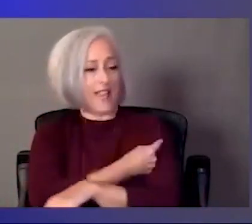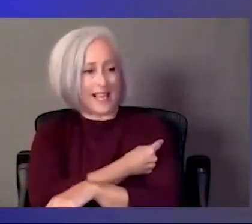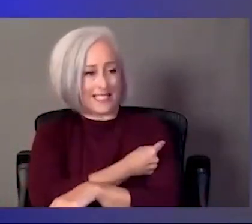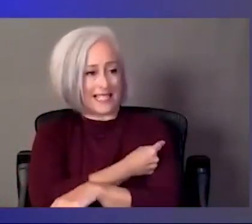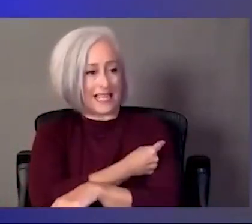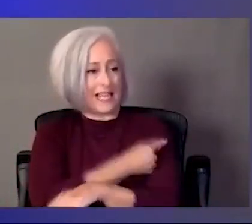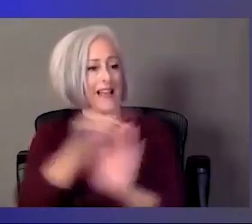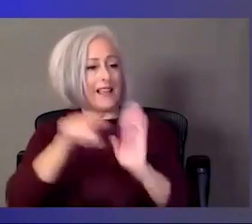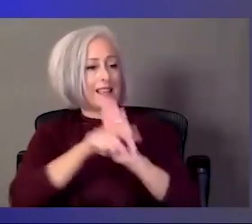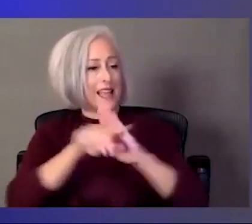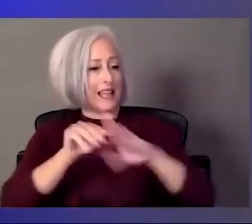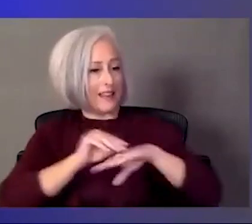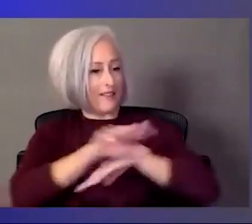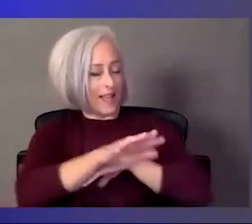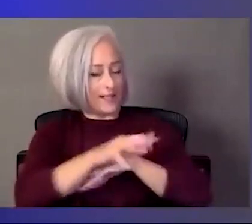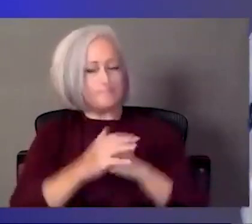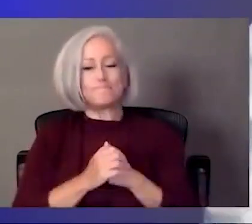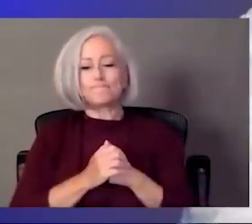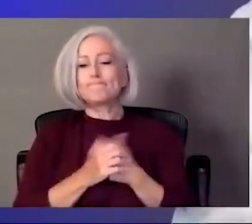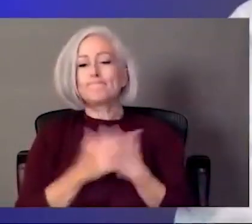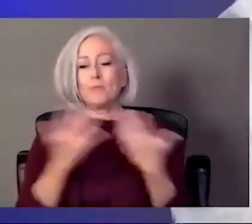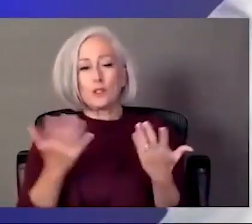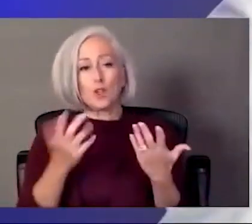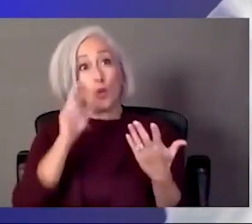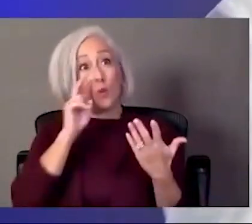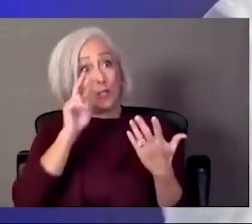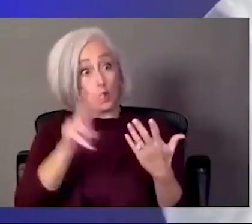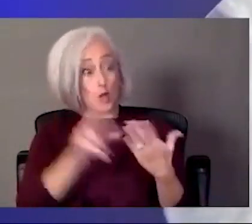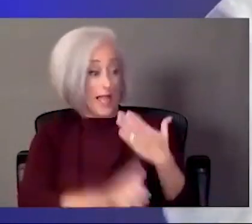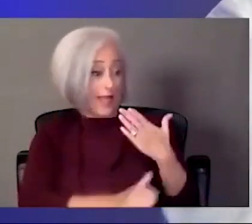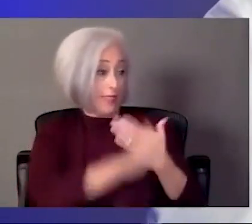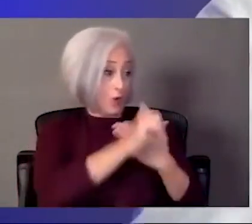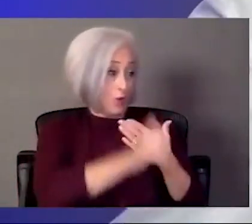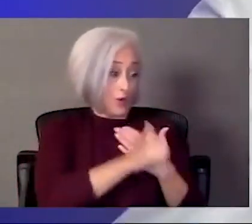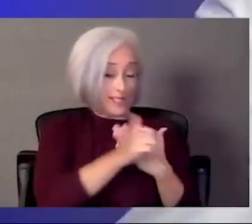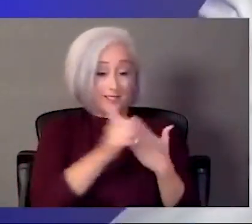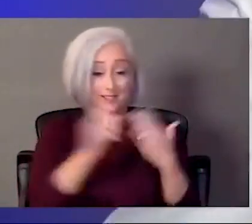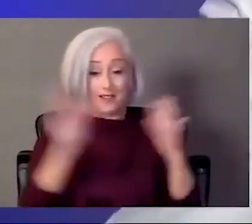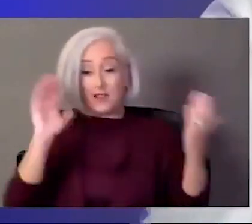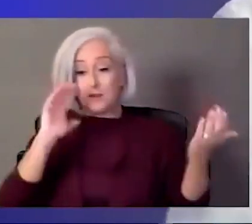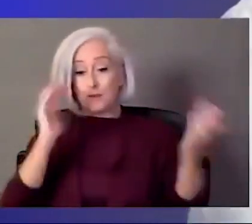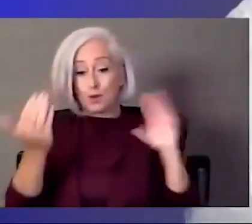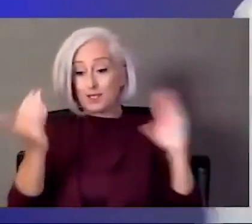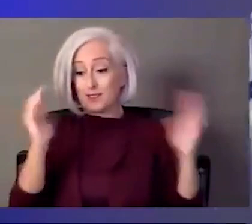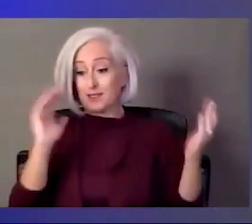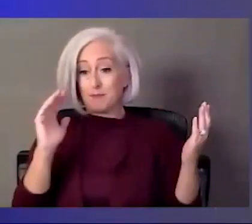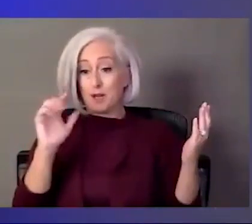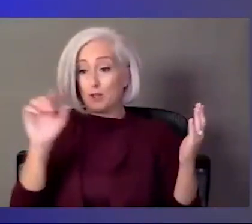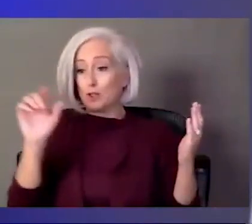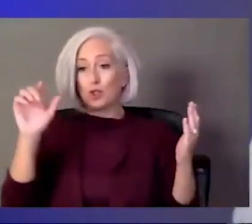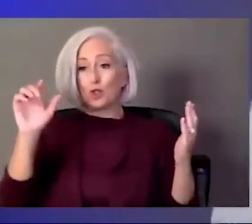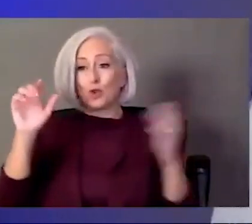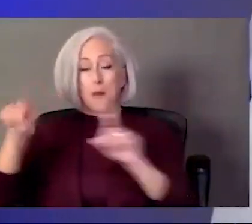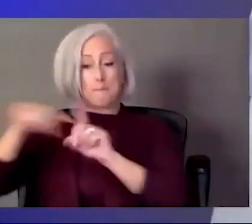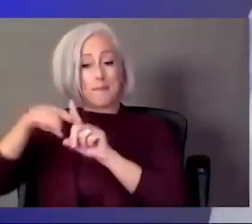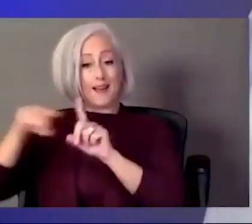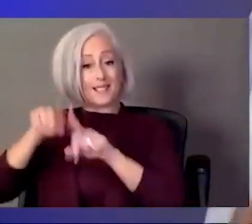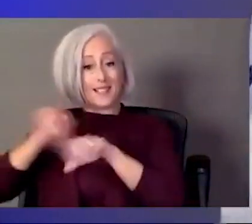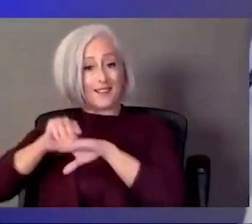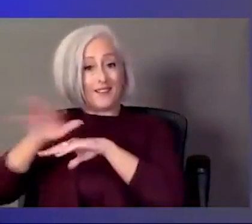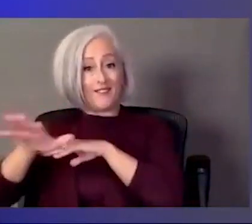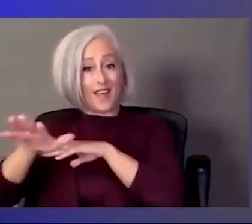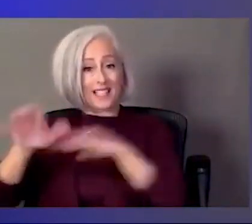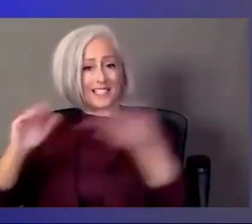event. So when you look at the risk-benefit ratio, I told them it's gigantic differential. In contrast to bone